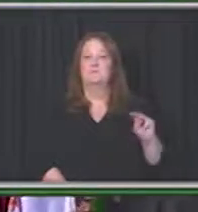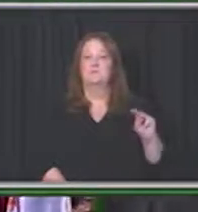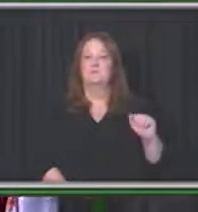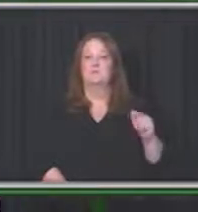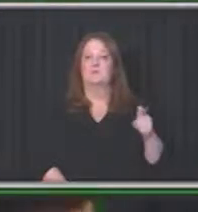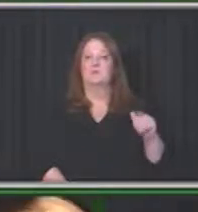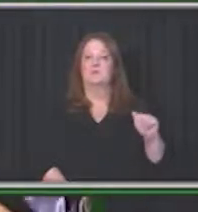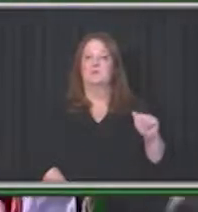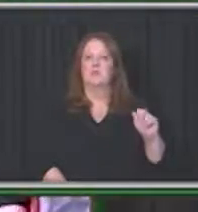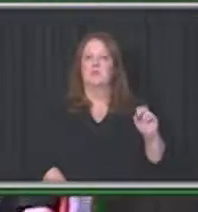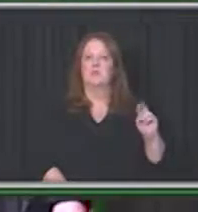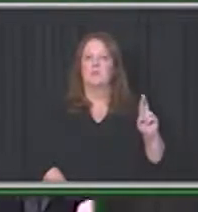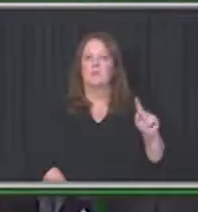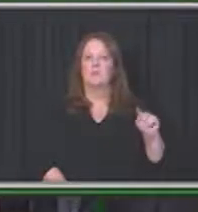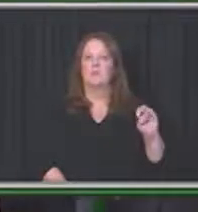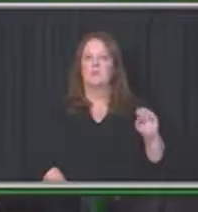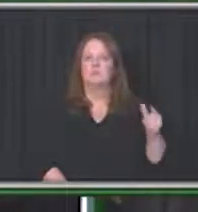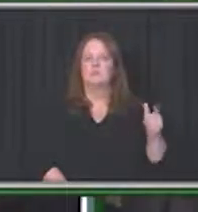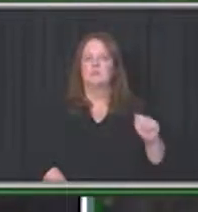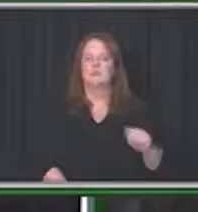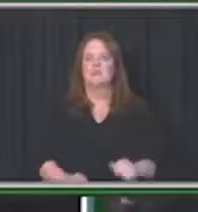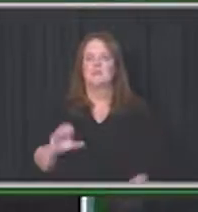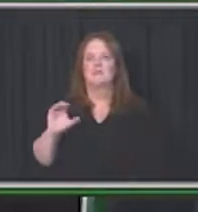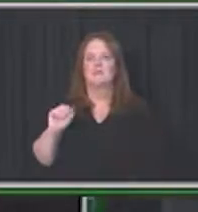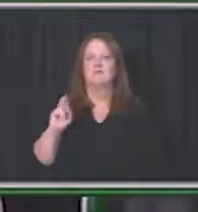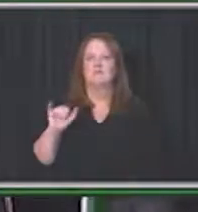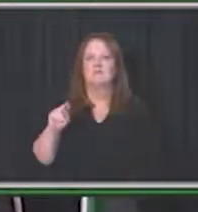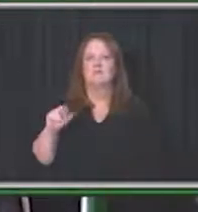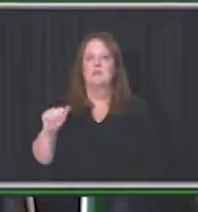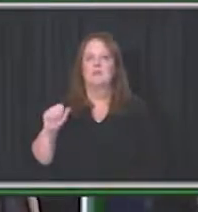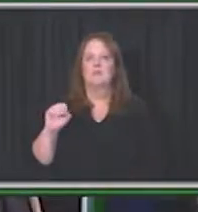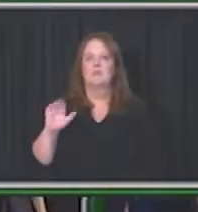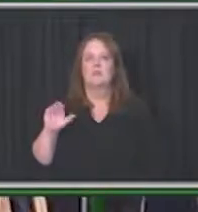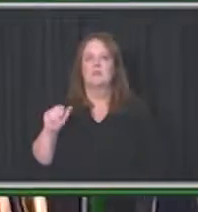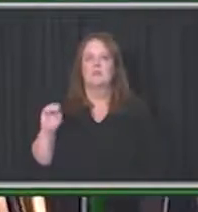Magawi Ortega. Karina Morcayo.